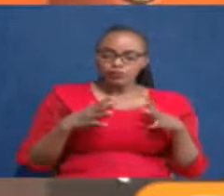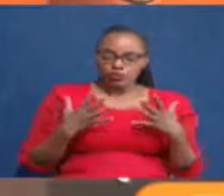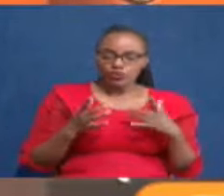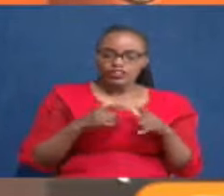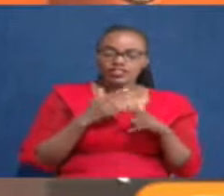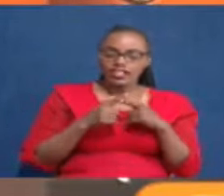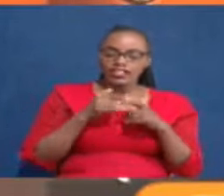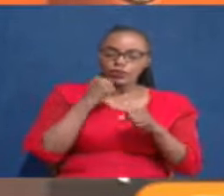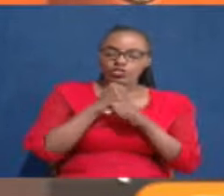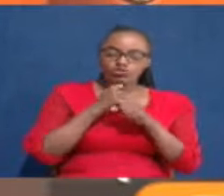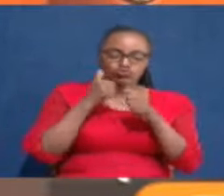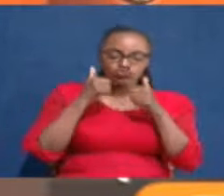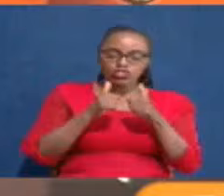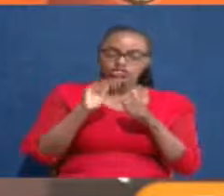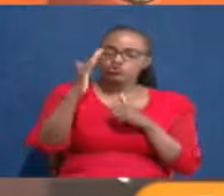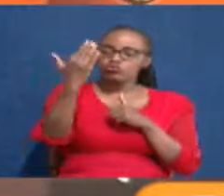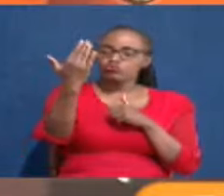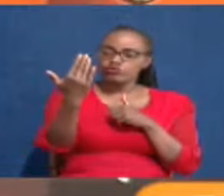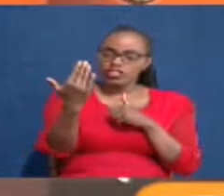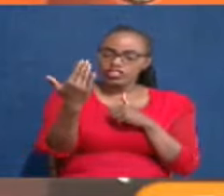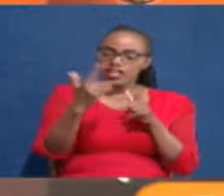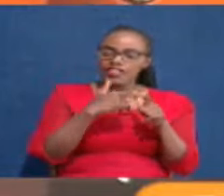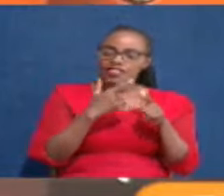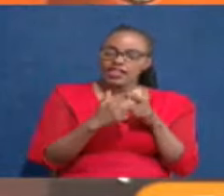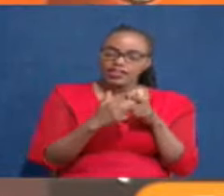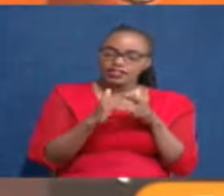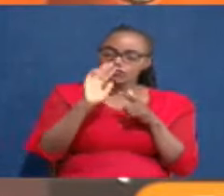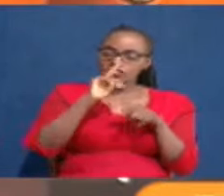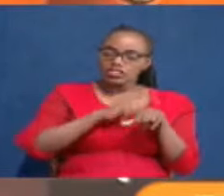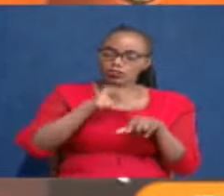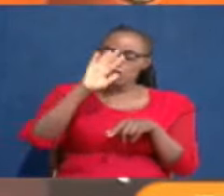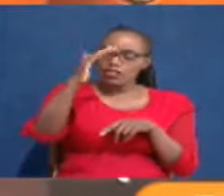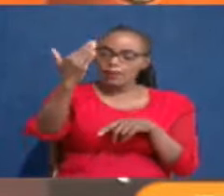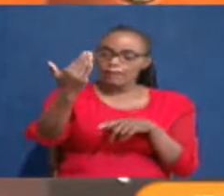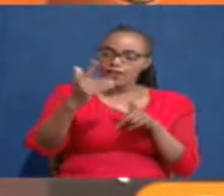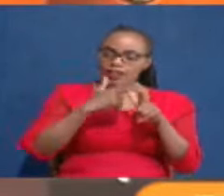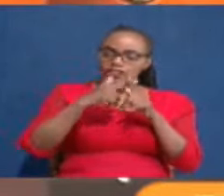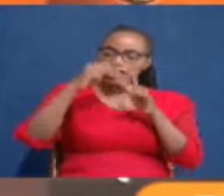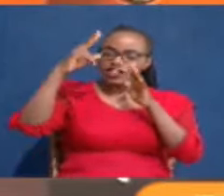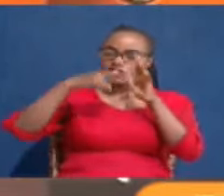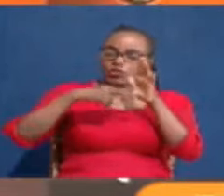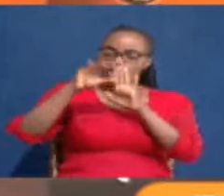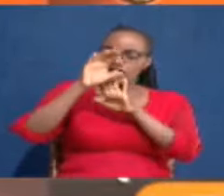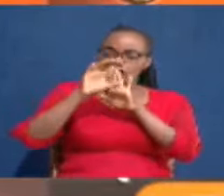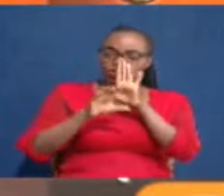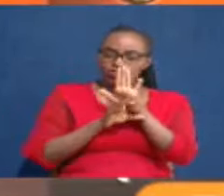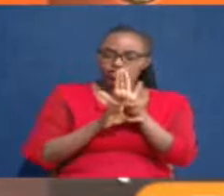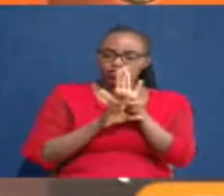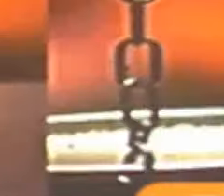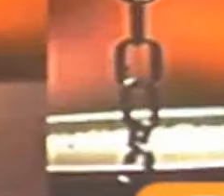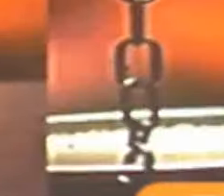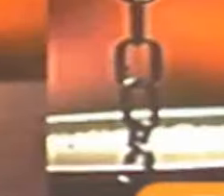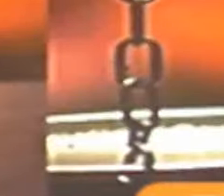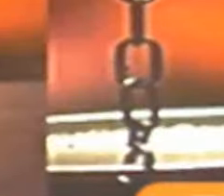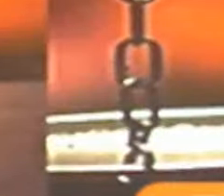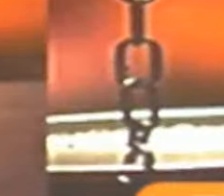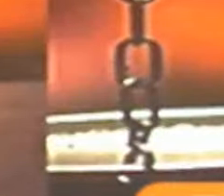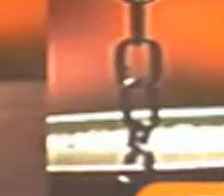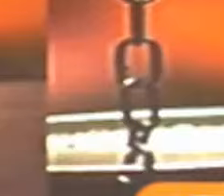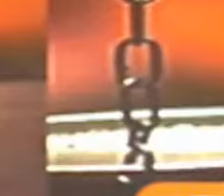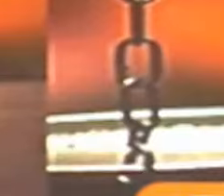would do well to look in the mirror. And while at it, read the Constitution. That's my take tonight.